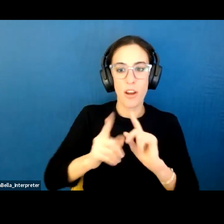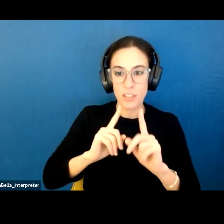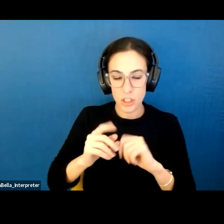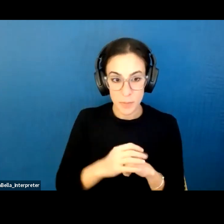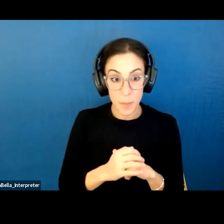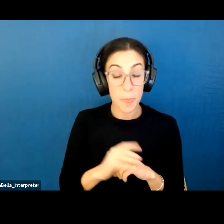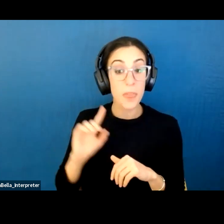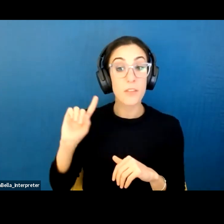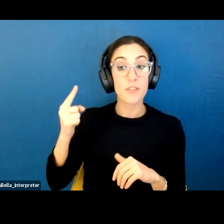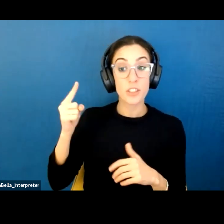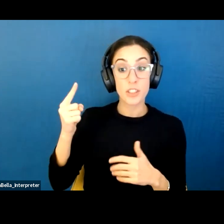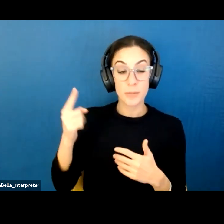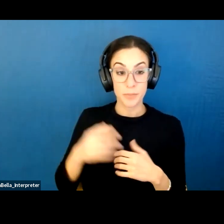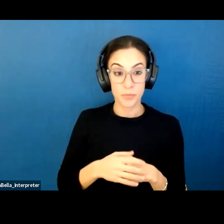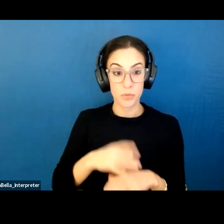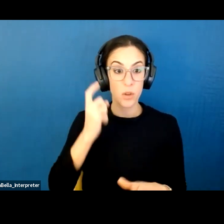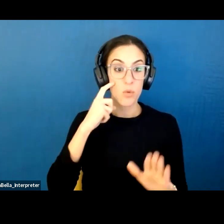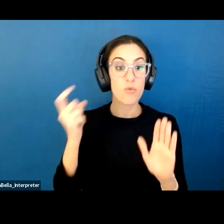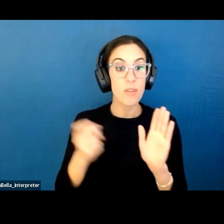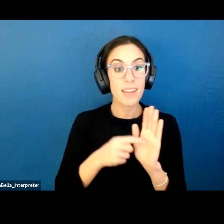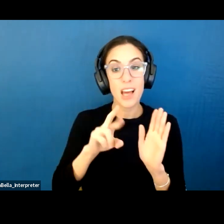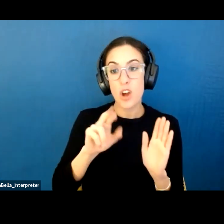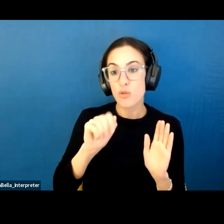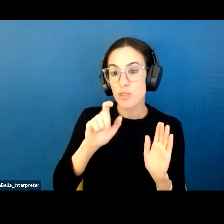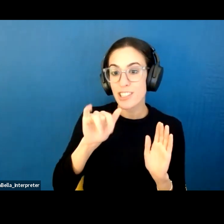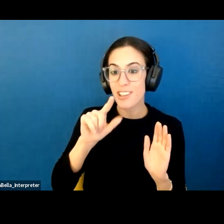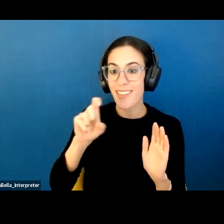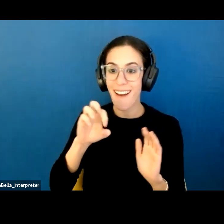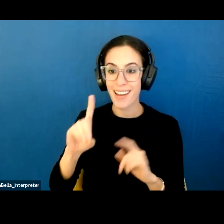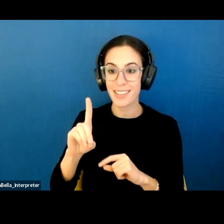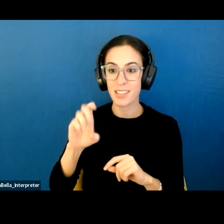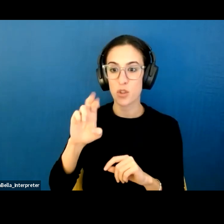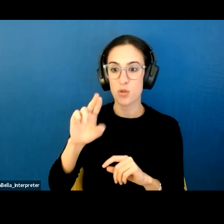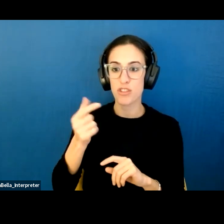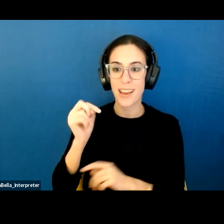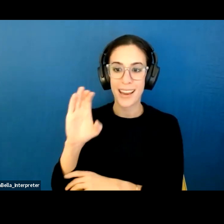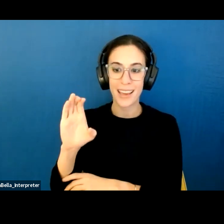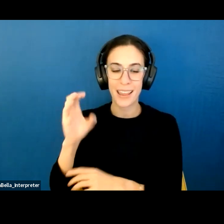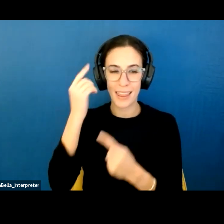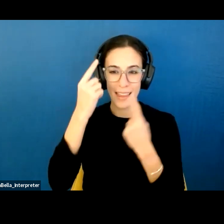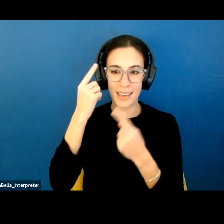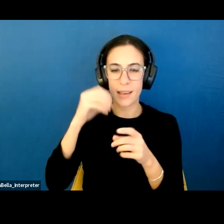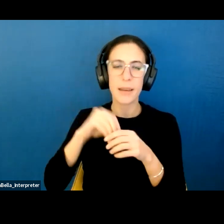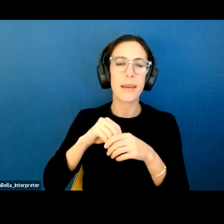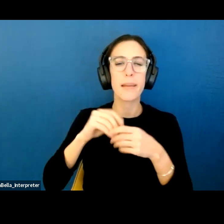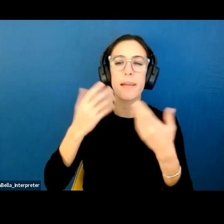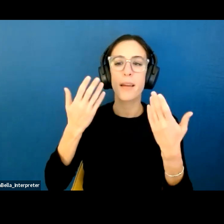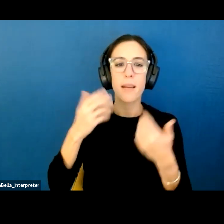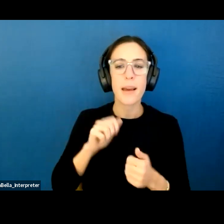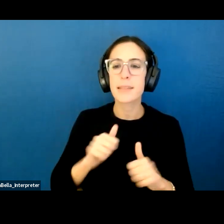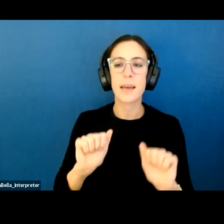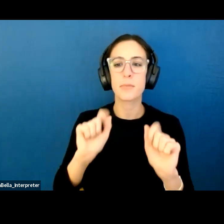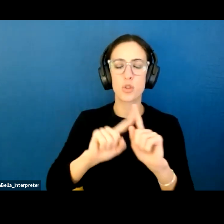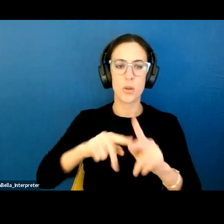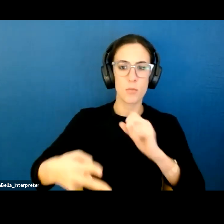The first is recognize racialized eugenic thinking in calls to preserve so-called Yankee culture and